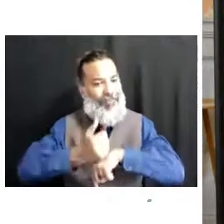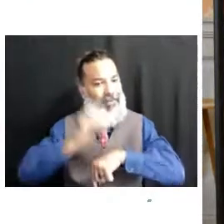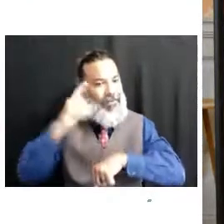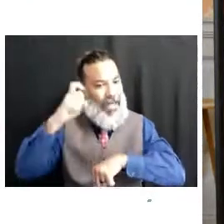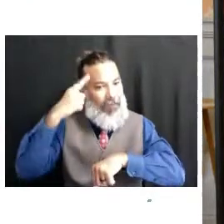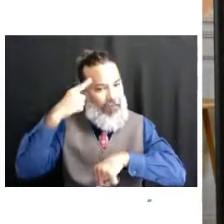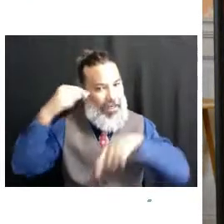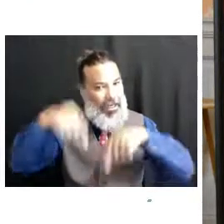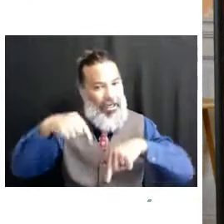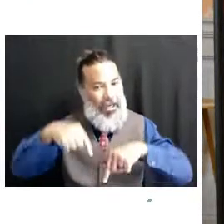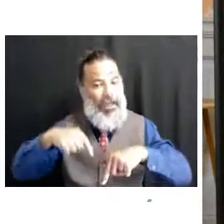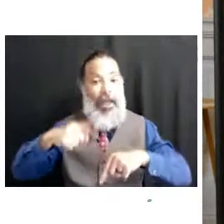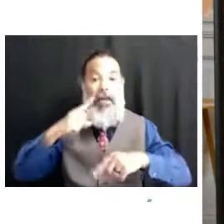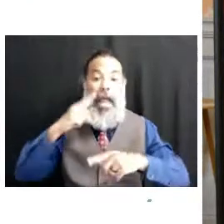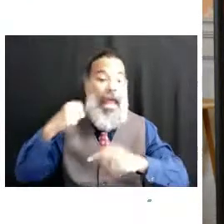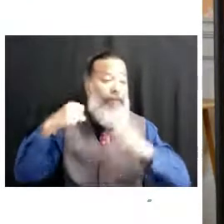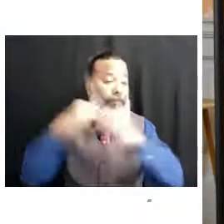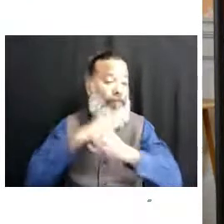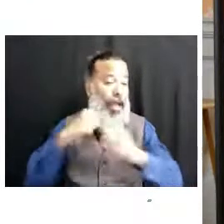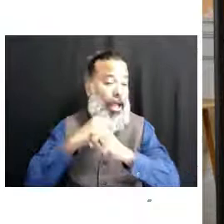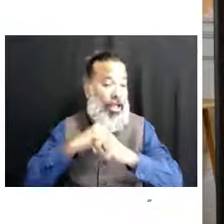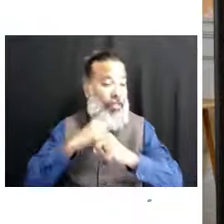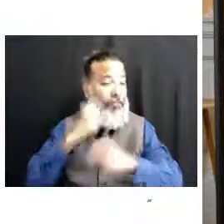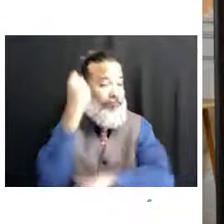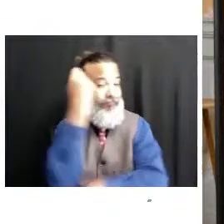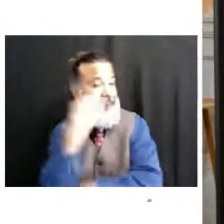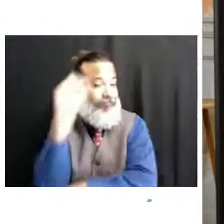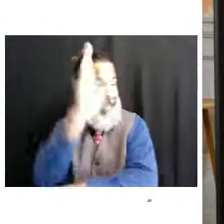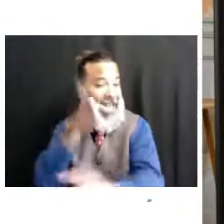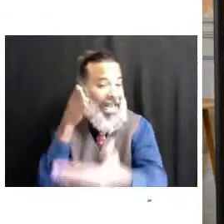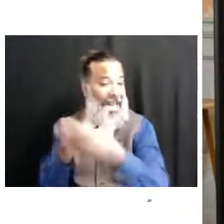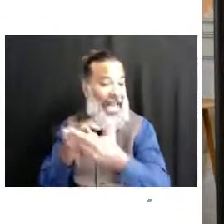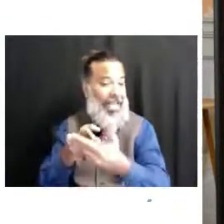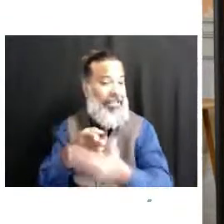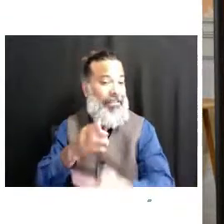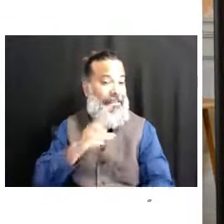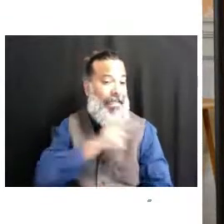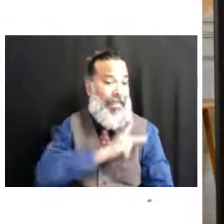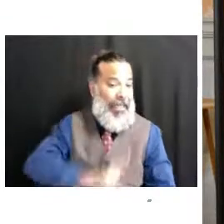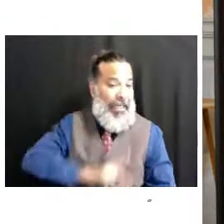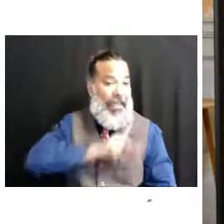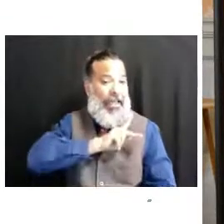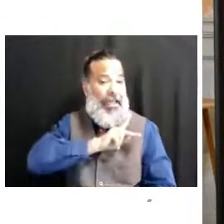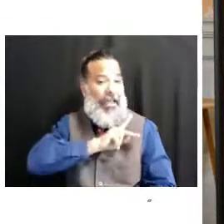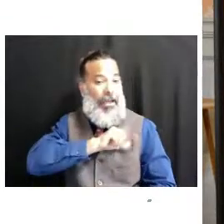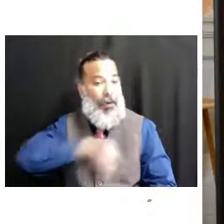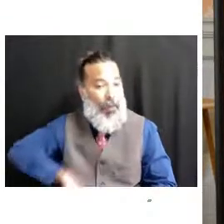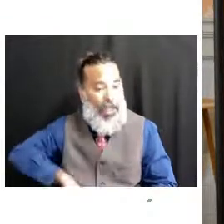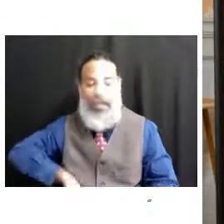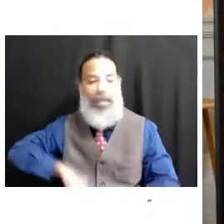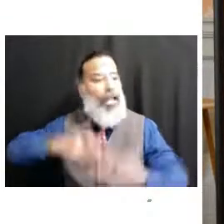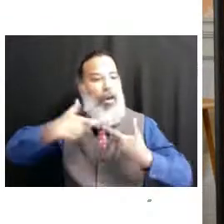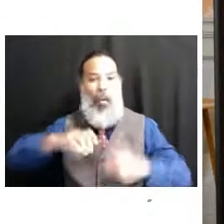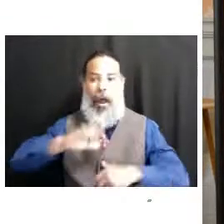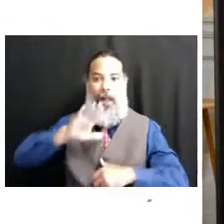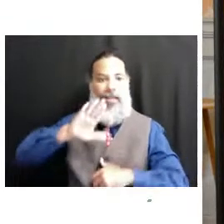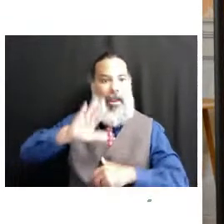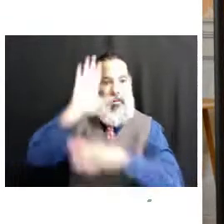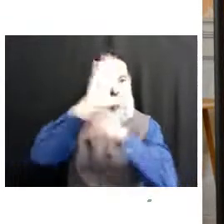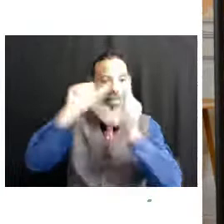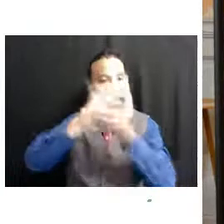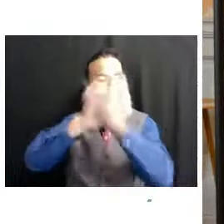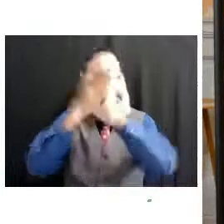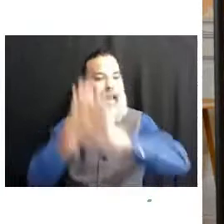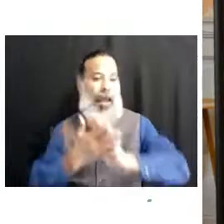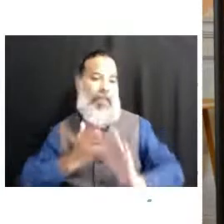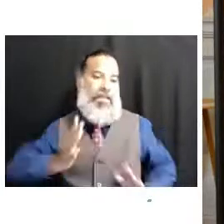Americans fought a revolution against royalty, and they certainly didn't want their president to be